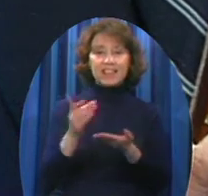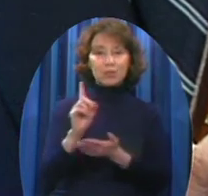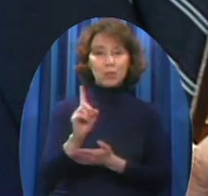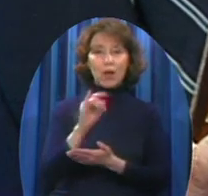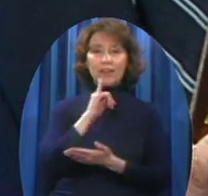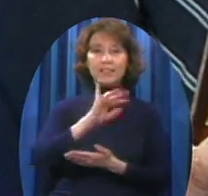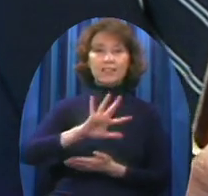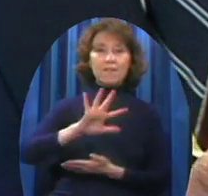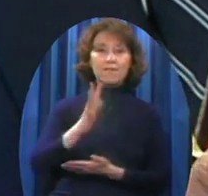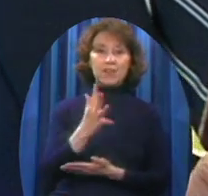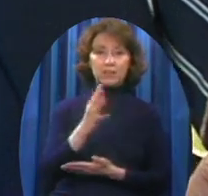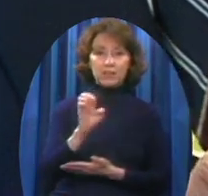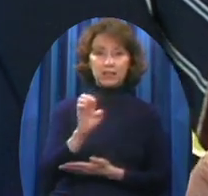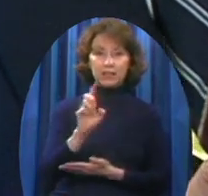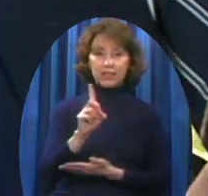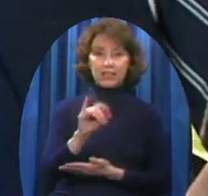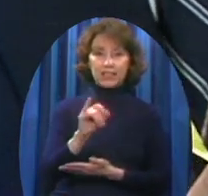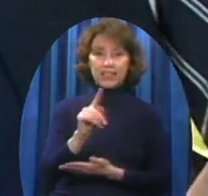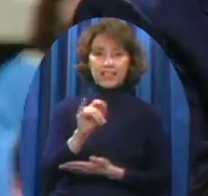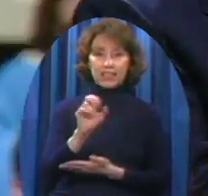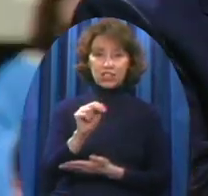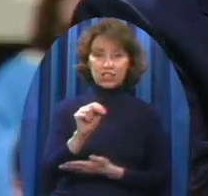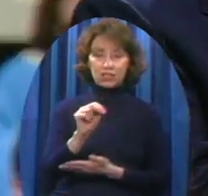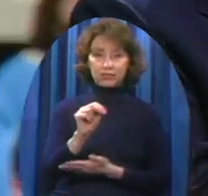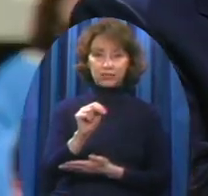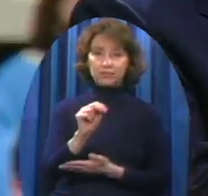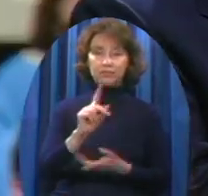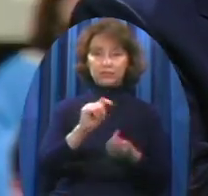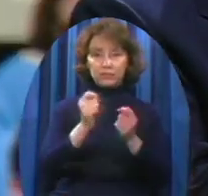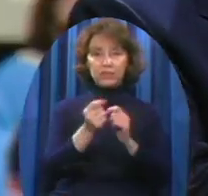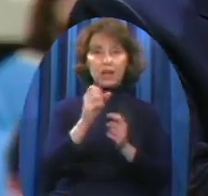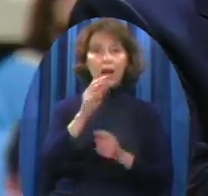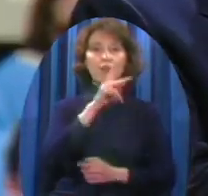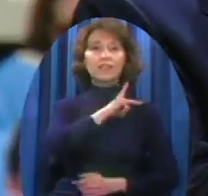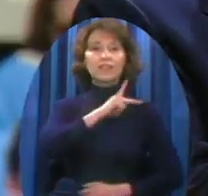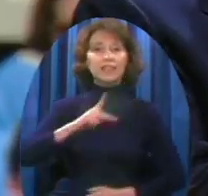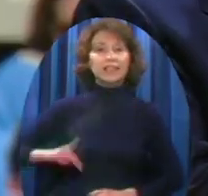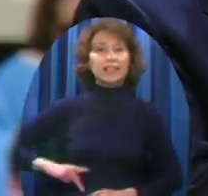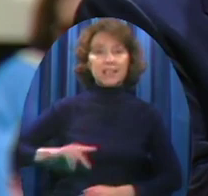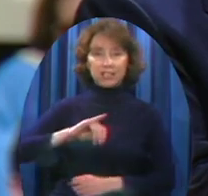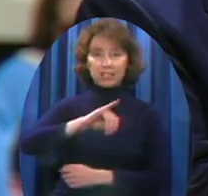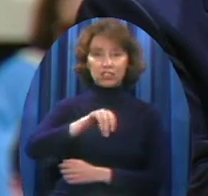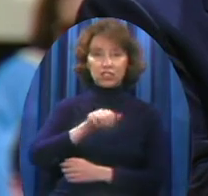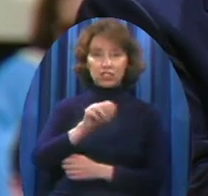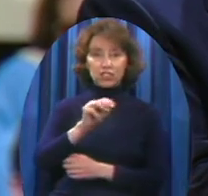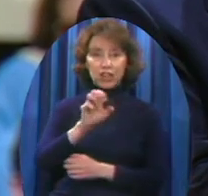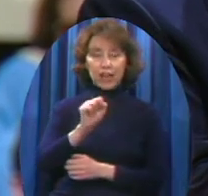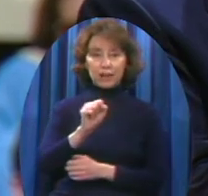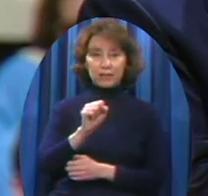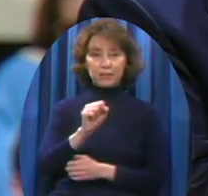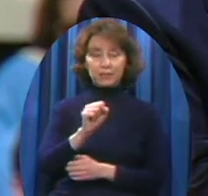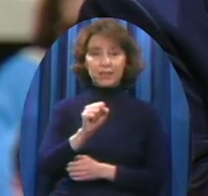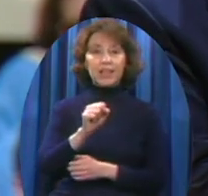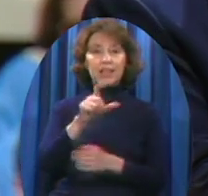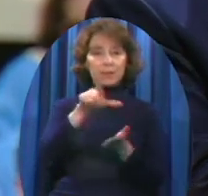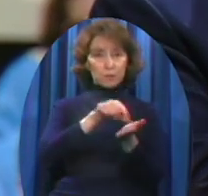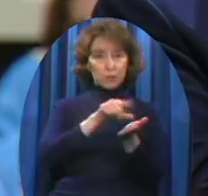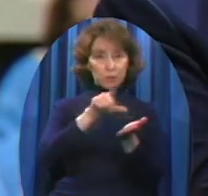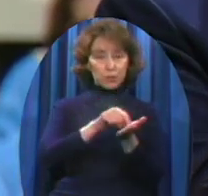the fifth edition, the fifth revision of the King James Bible, and it's still coming off the printing presses now.